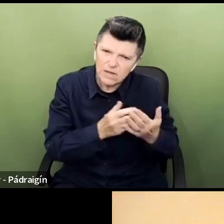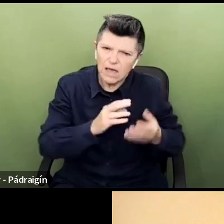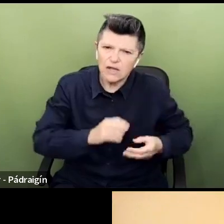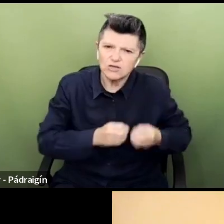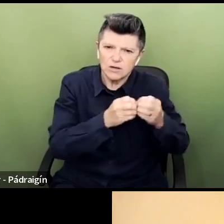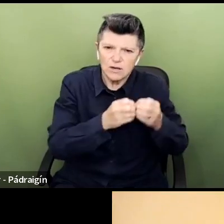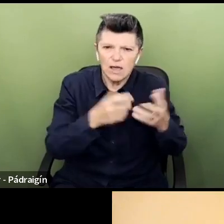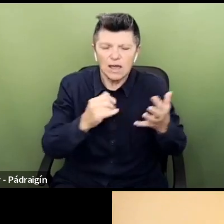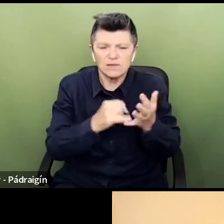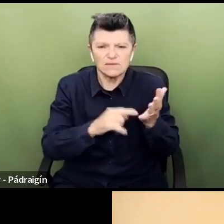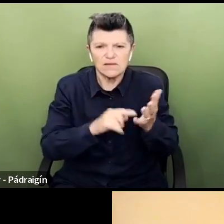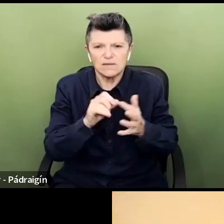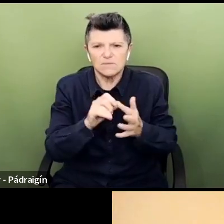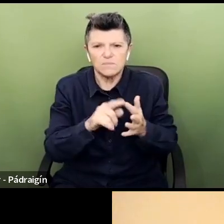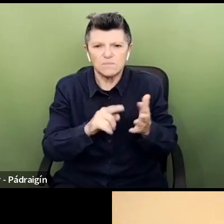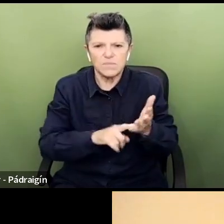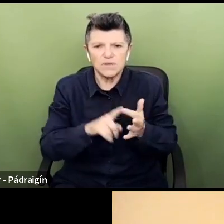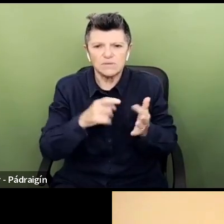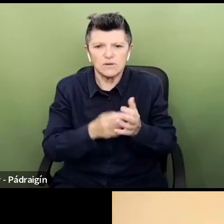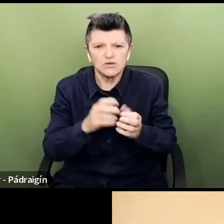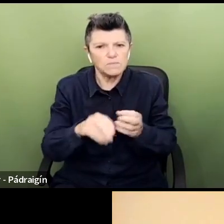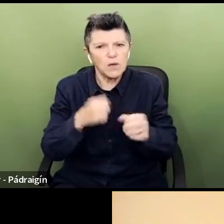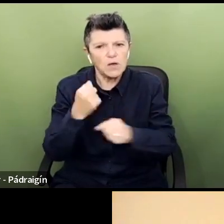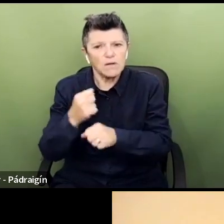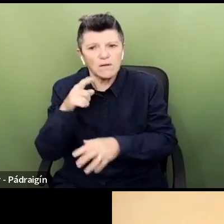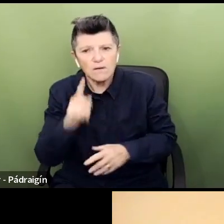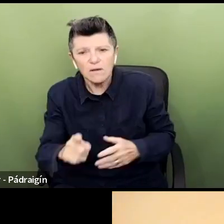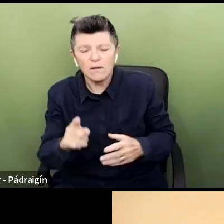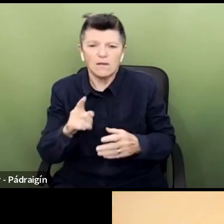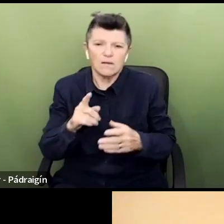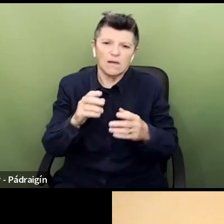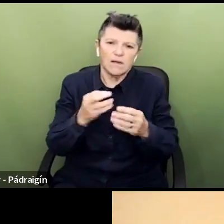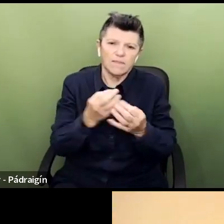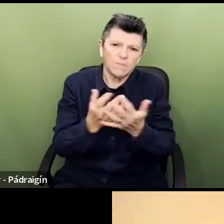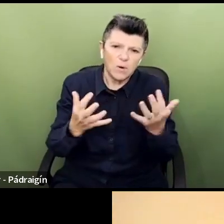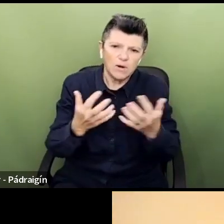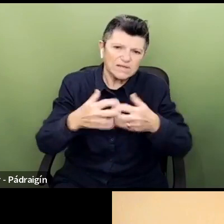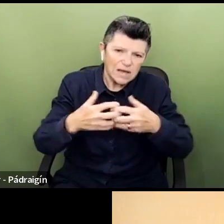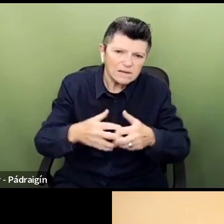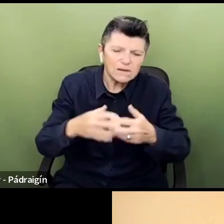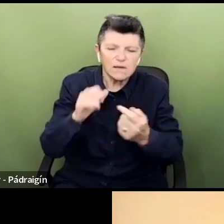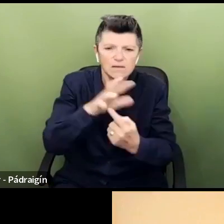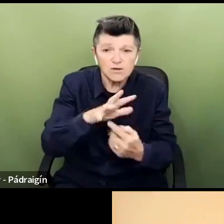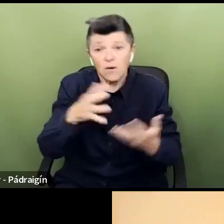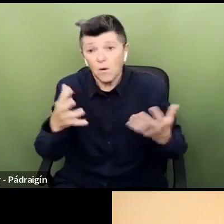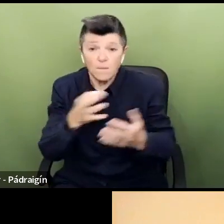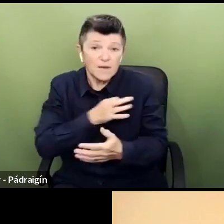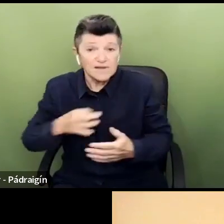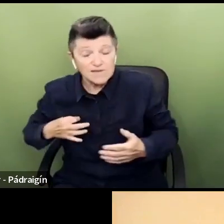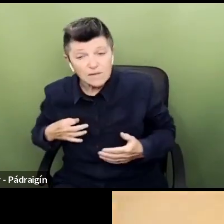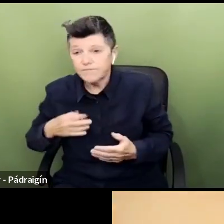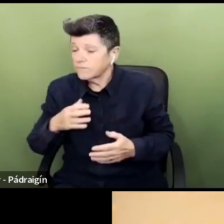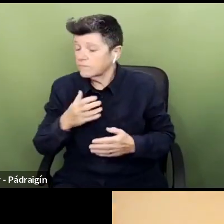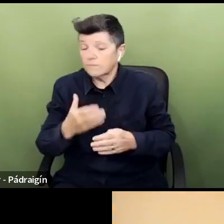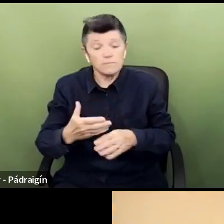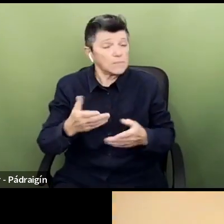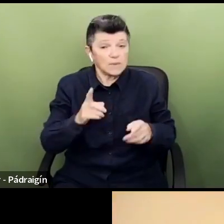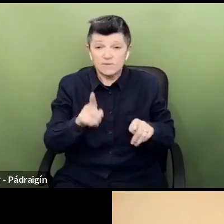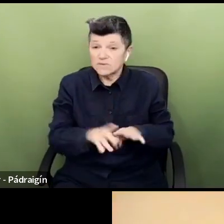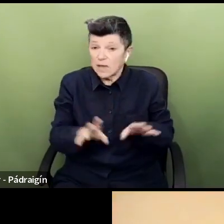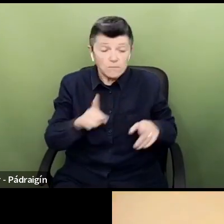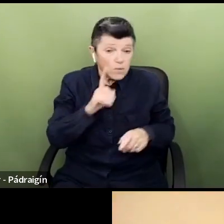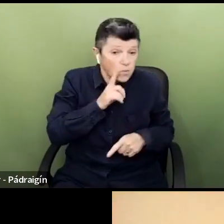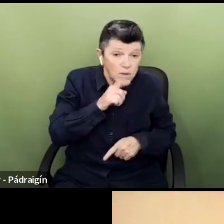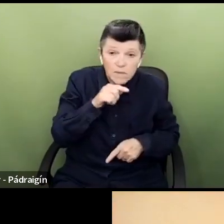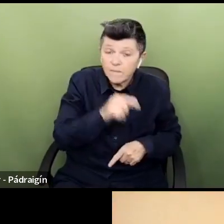Polytechnic University Institute, or medicine. And even before the revolution, women, aristocrats,